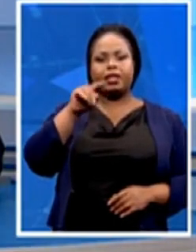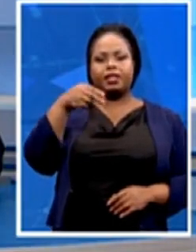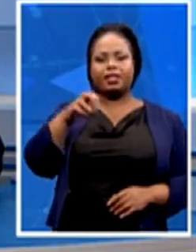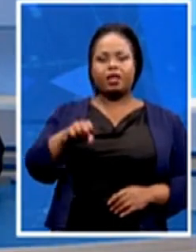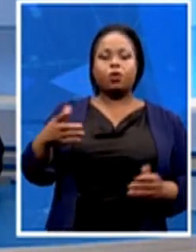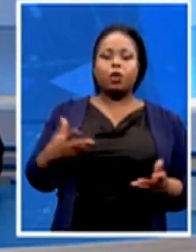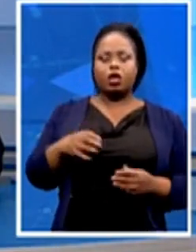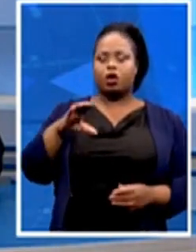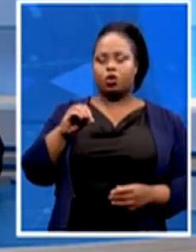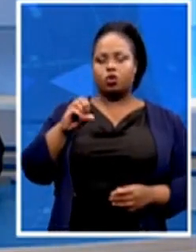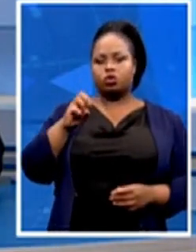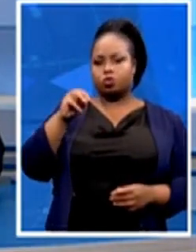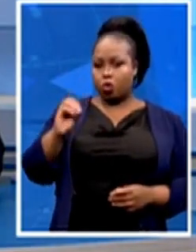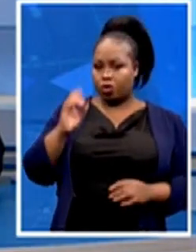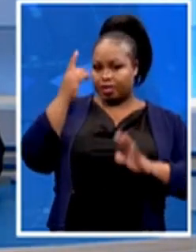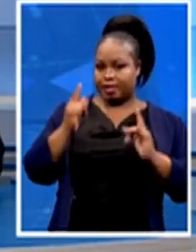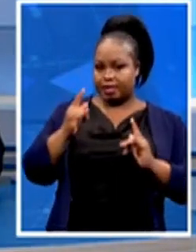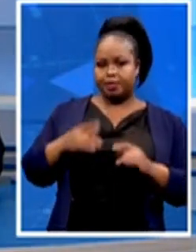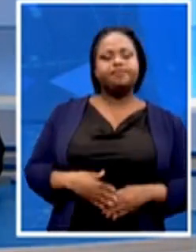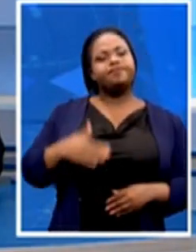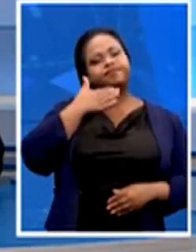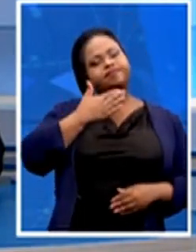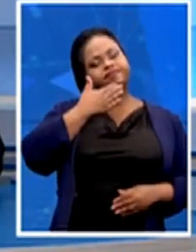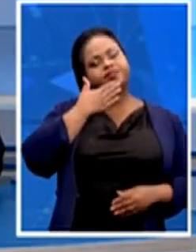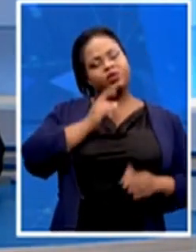Bali, thank you so much for joining us. What's the latest from there?